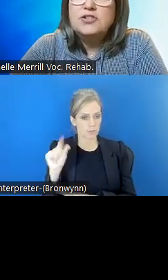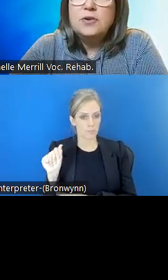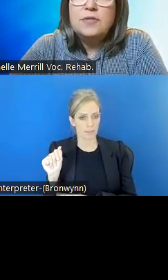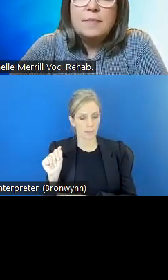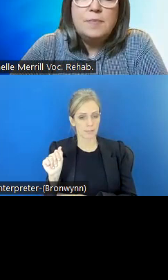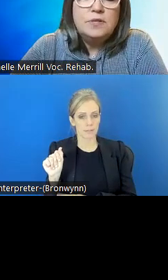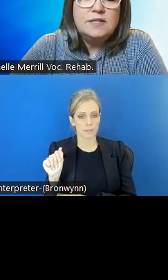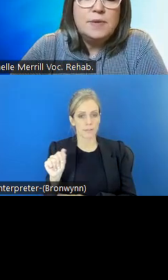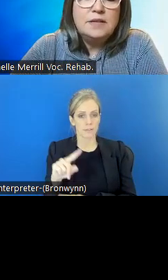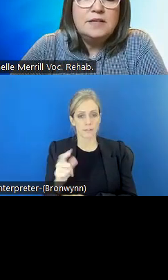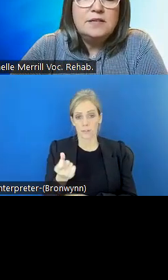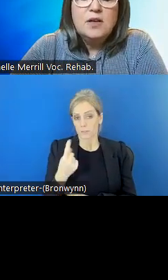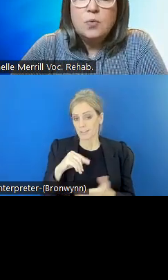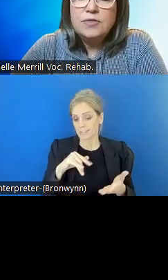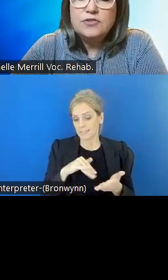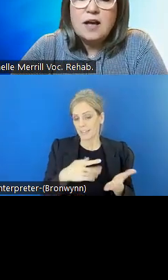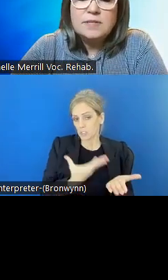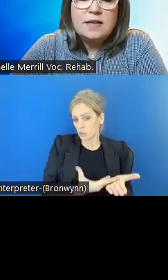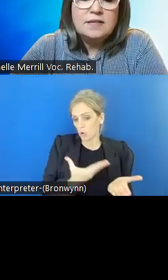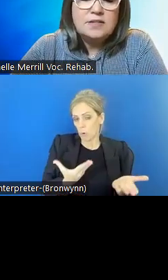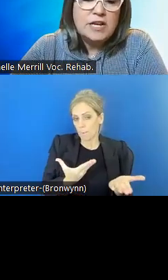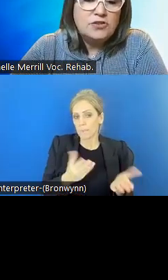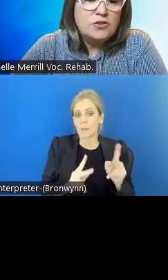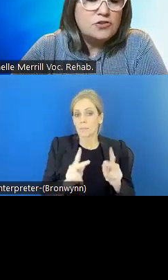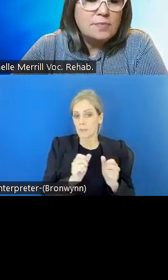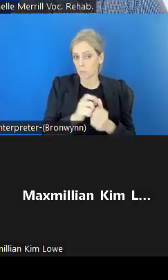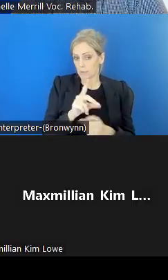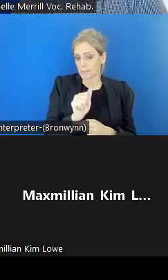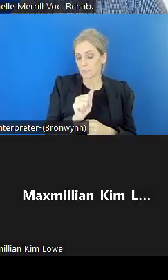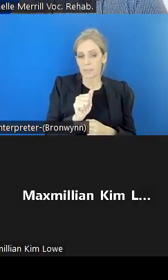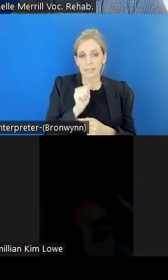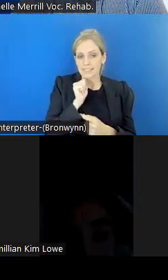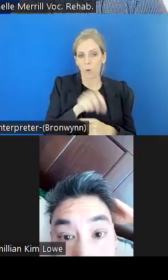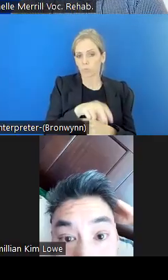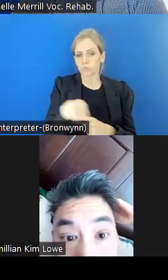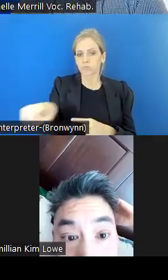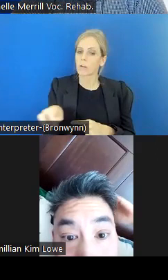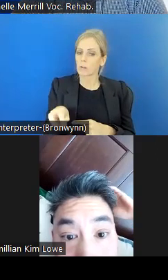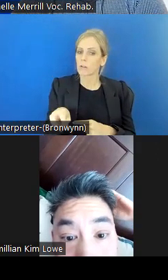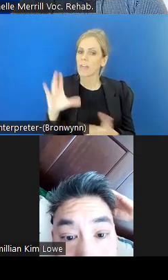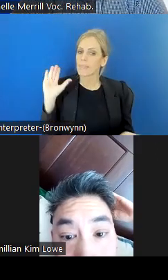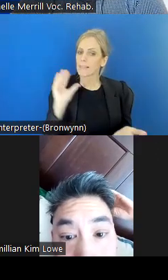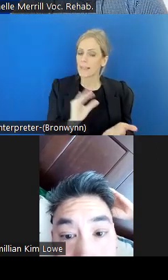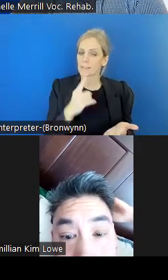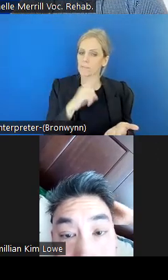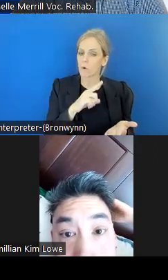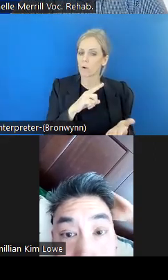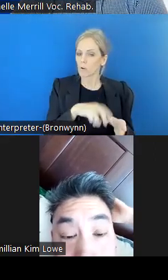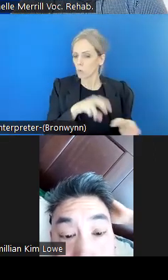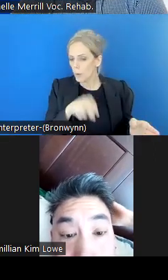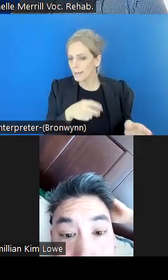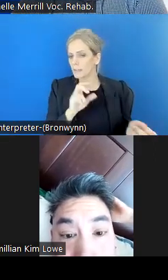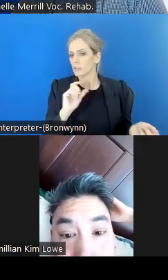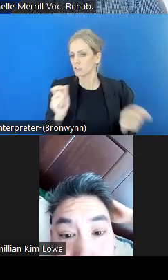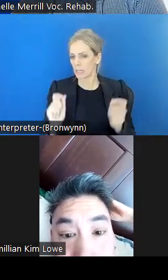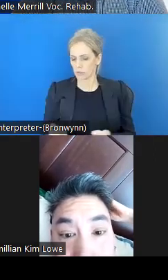Studies show that people with disabilities quit their jobs less and change their jobs less. So they're more productive